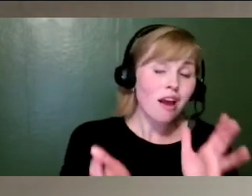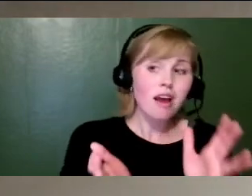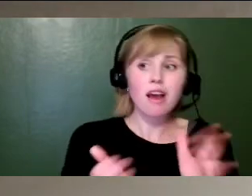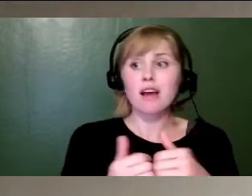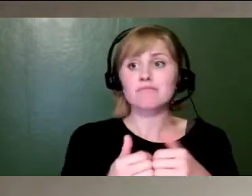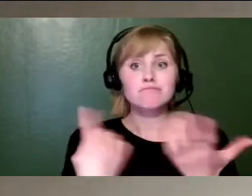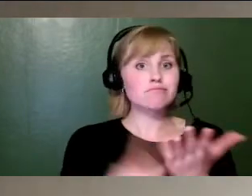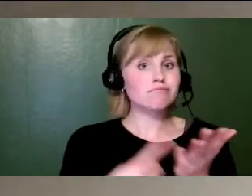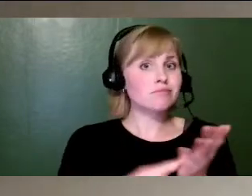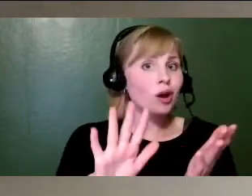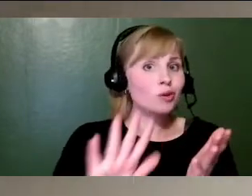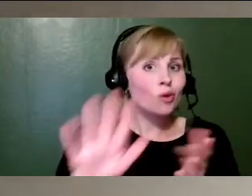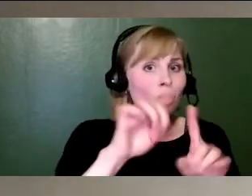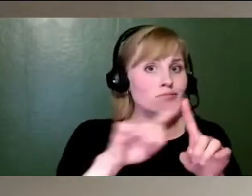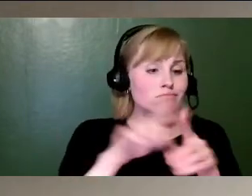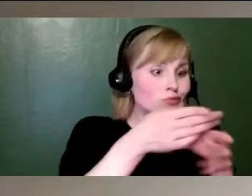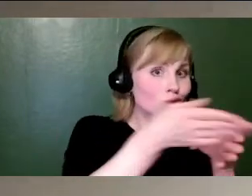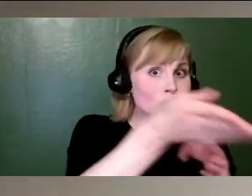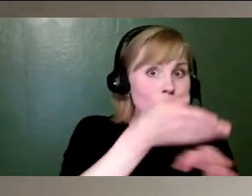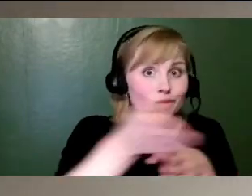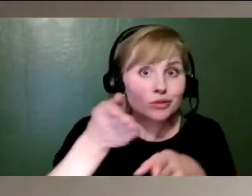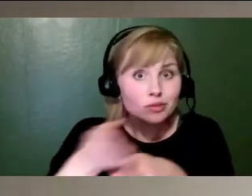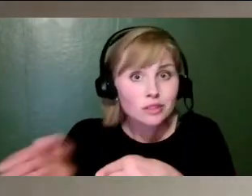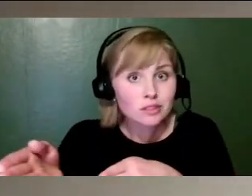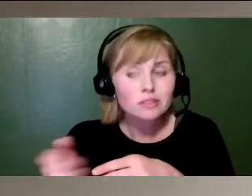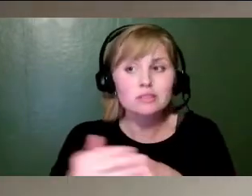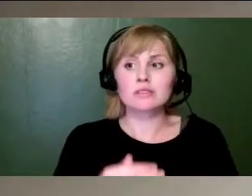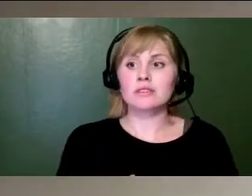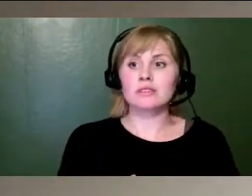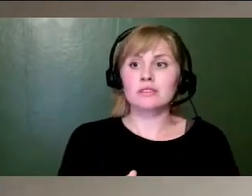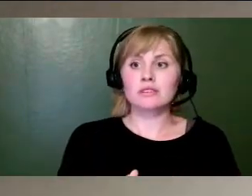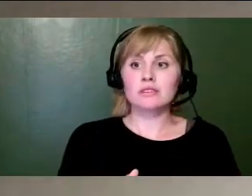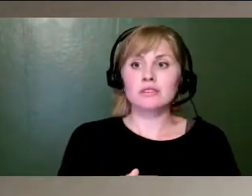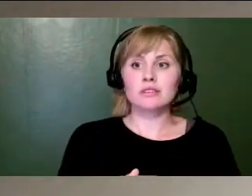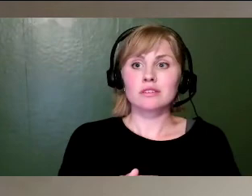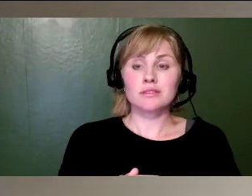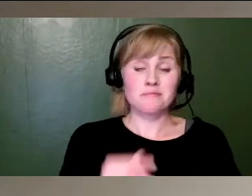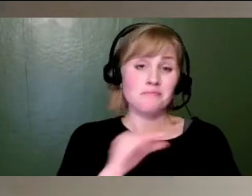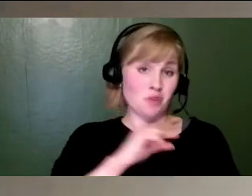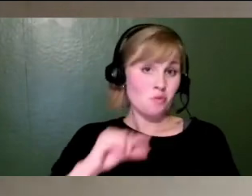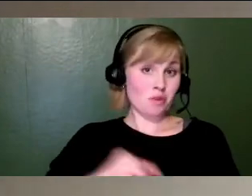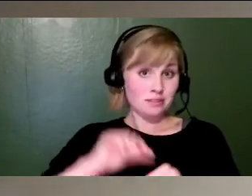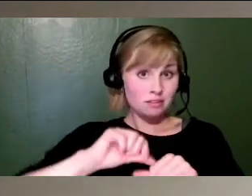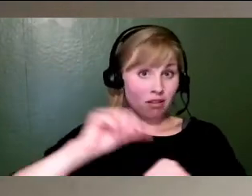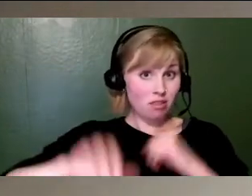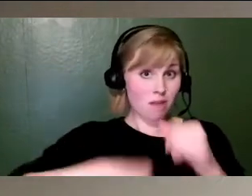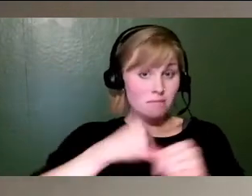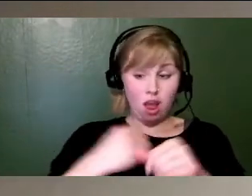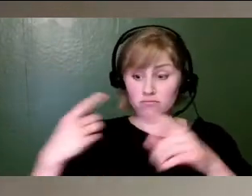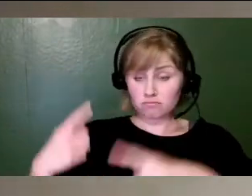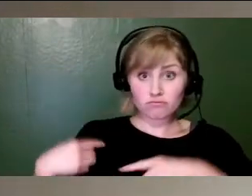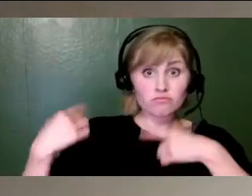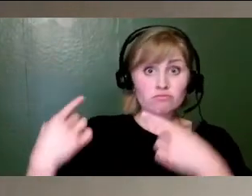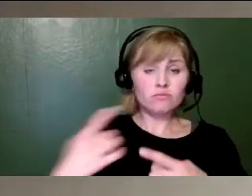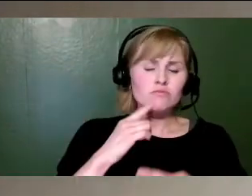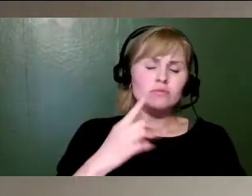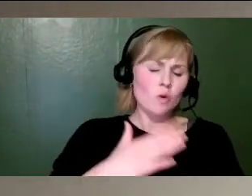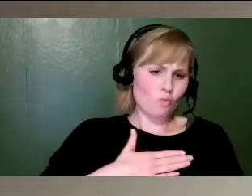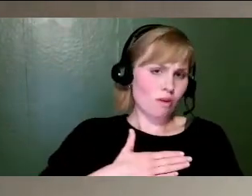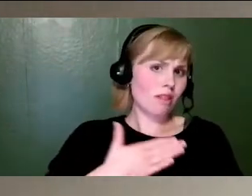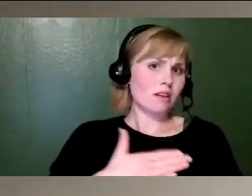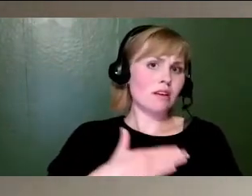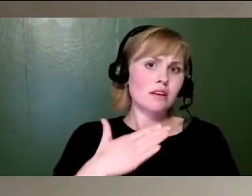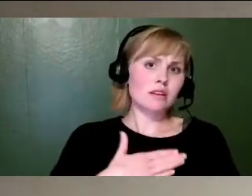your practices and your career trajectories. Queen's alumni have always been very willing